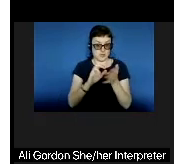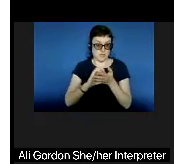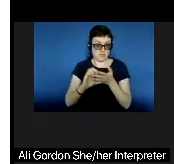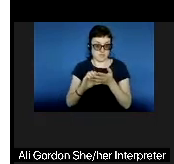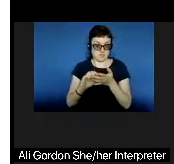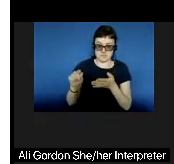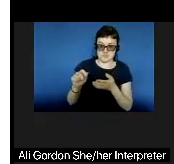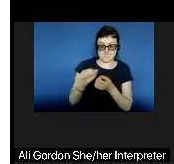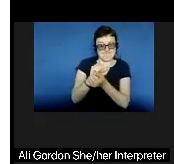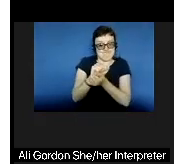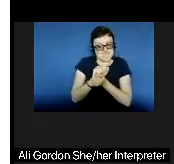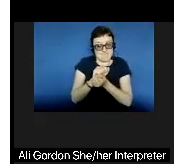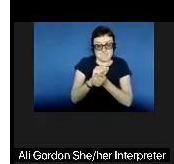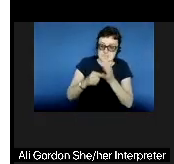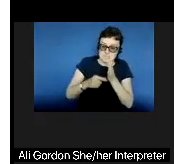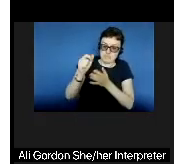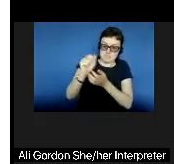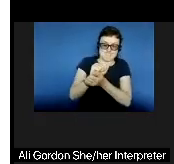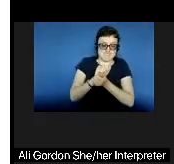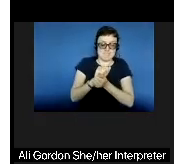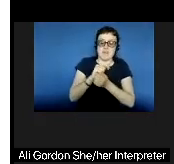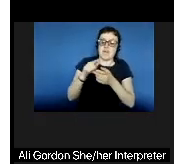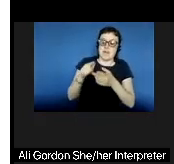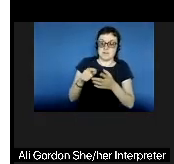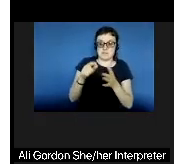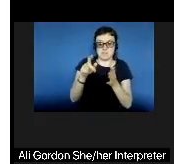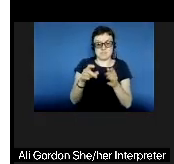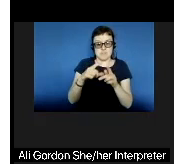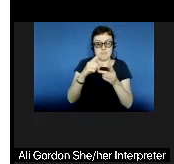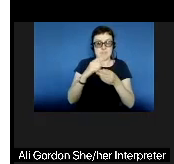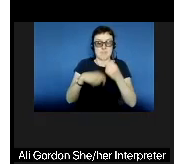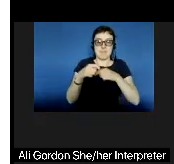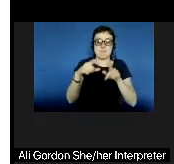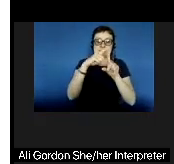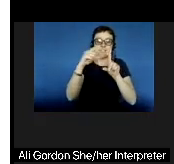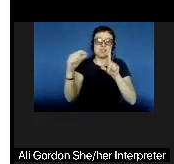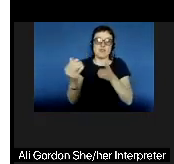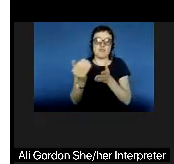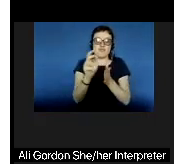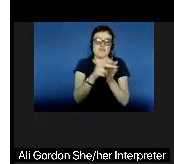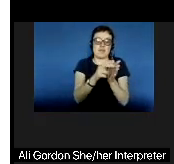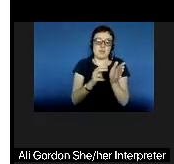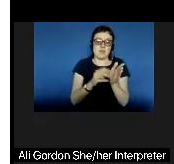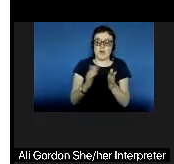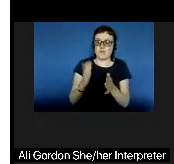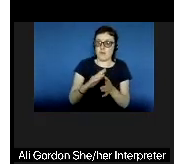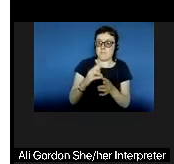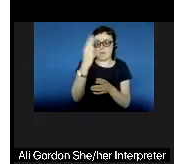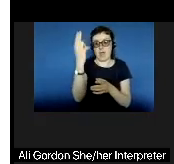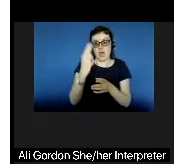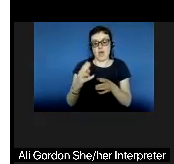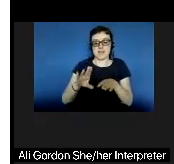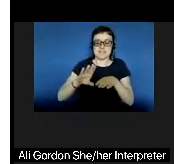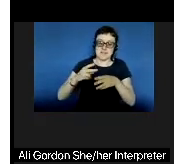of the Vaudrey archive, which is just under 200 works produced by patients in art therapy sessions between 1951